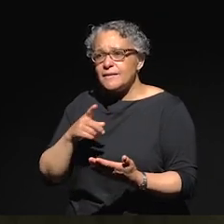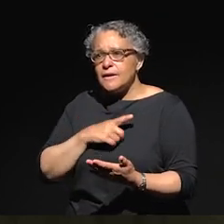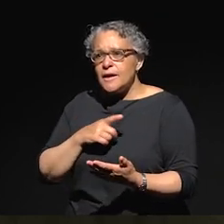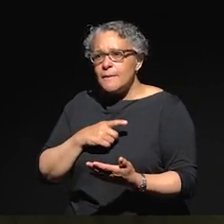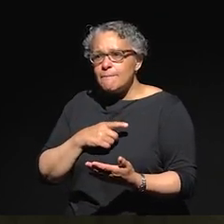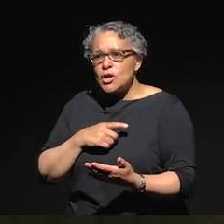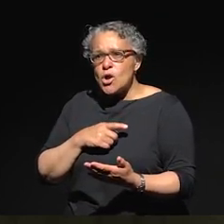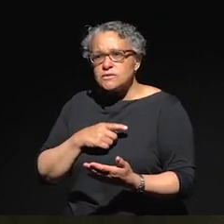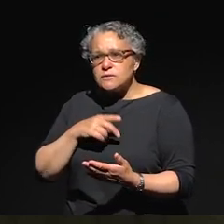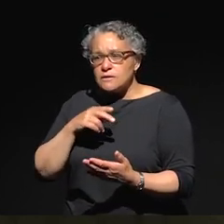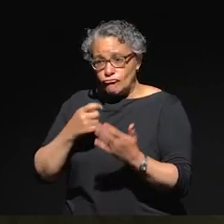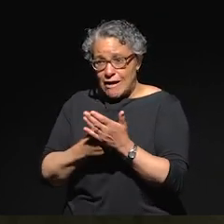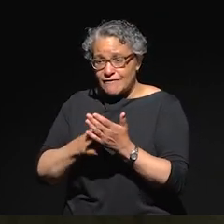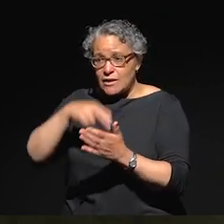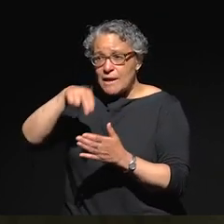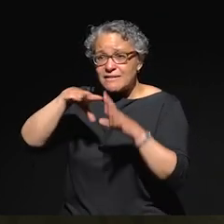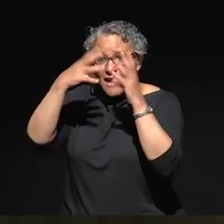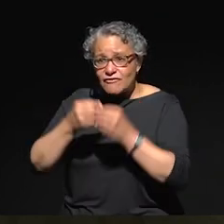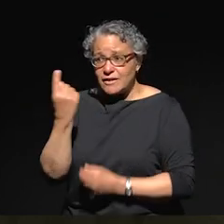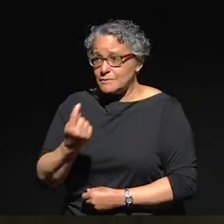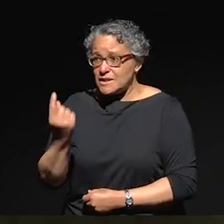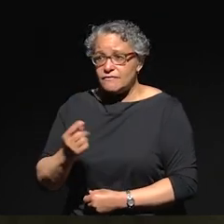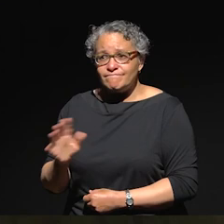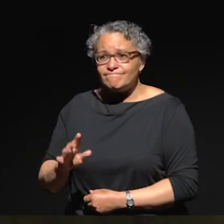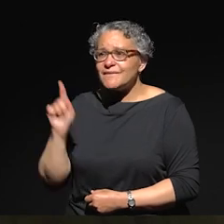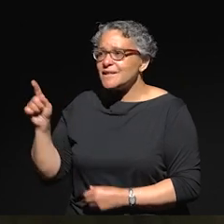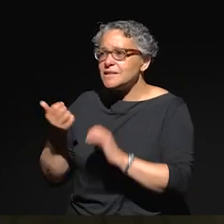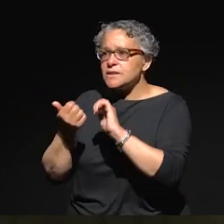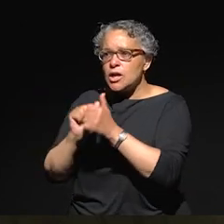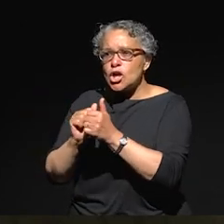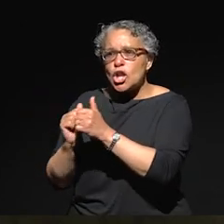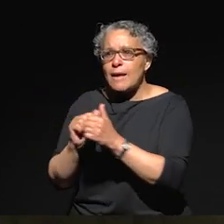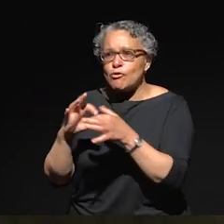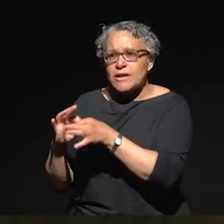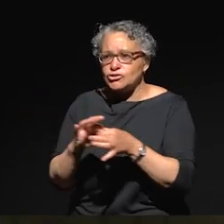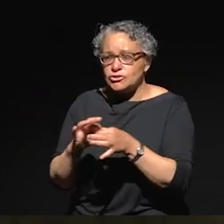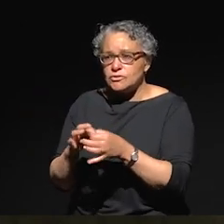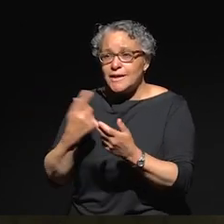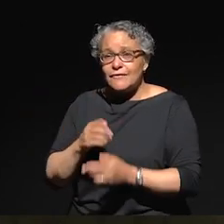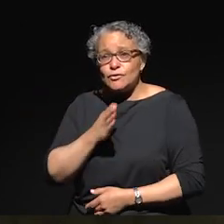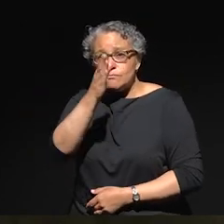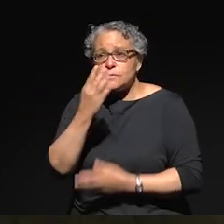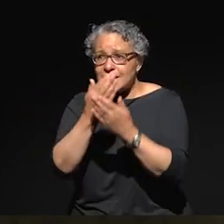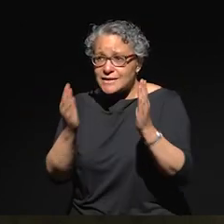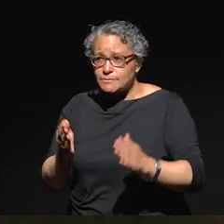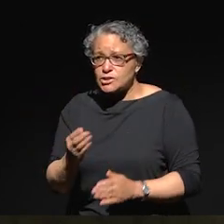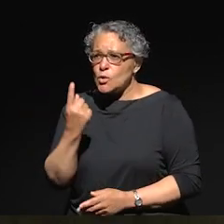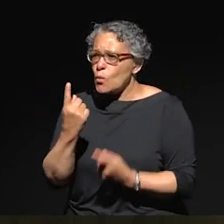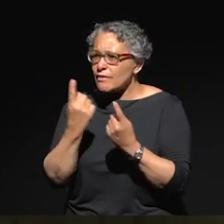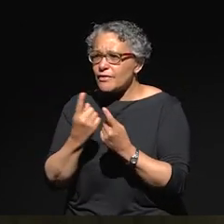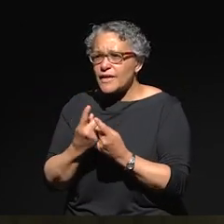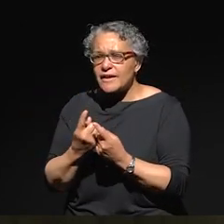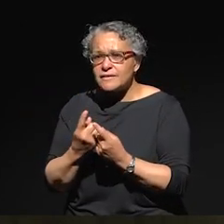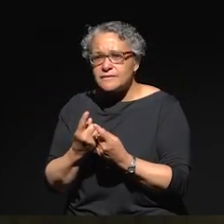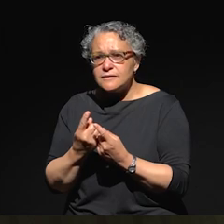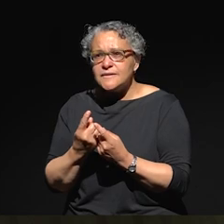painted everything himself. These are collaborations. And if you go to the exhibition and look, I think one detail that is very revelatory is you